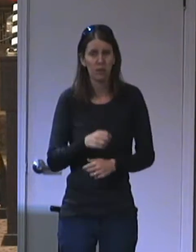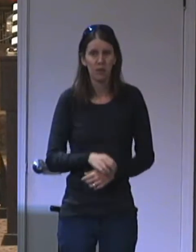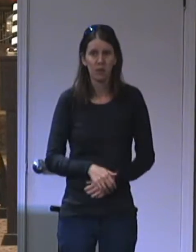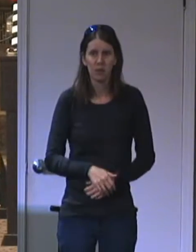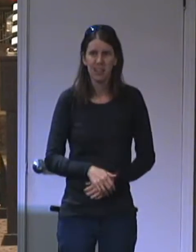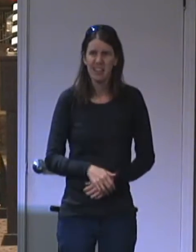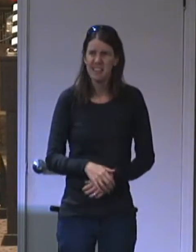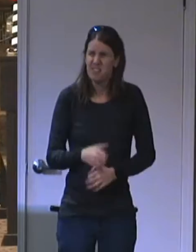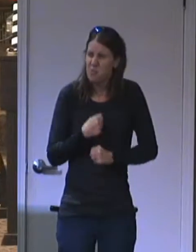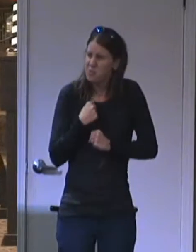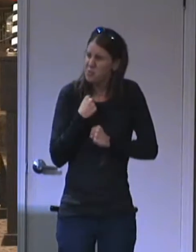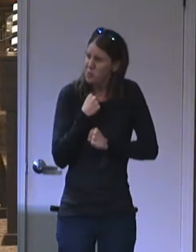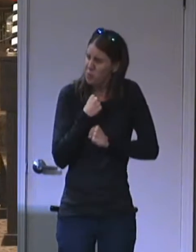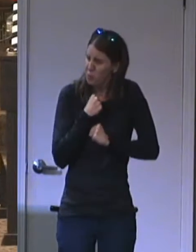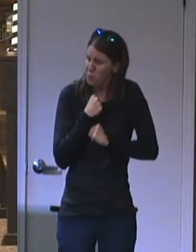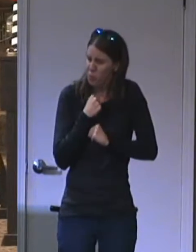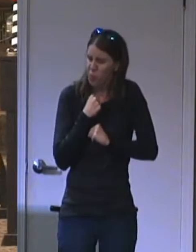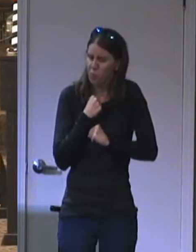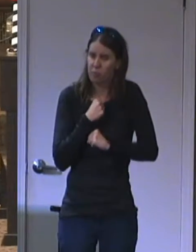It's so cold.